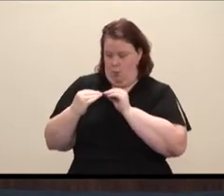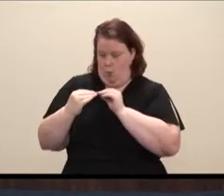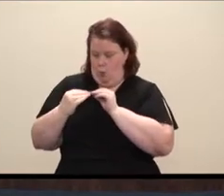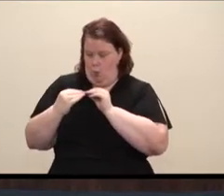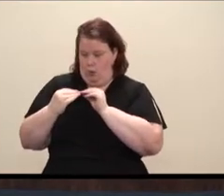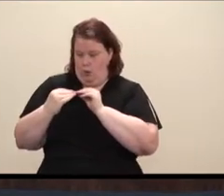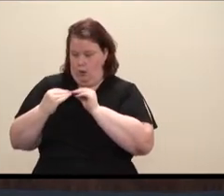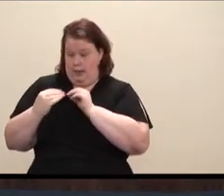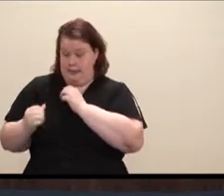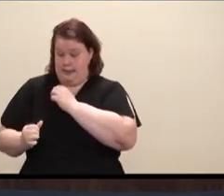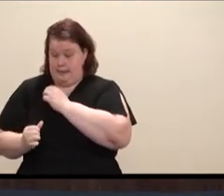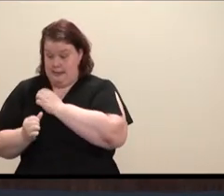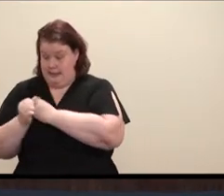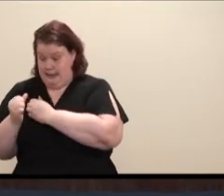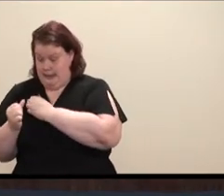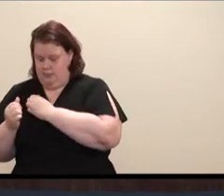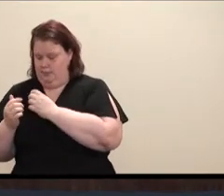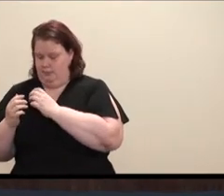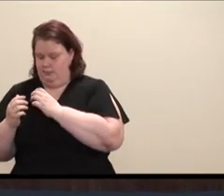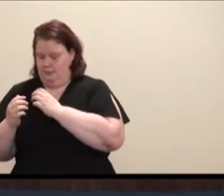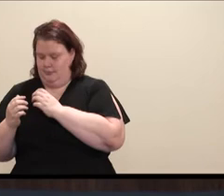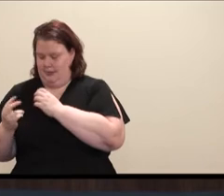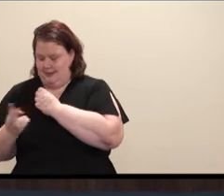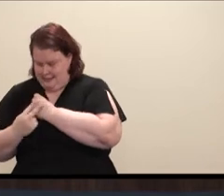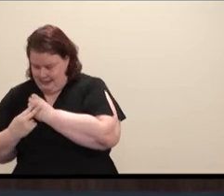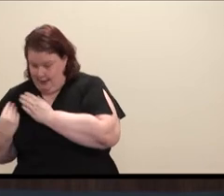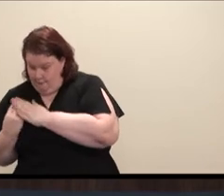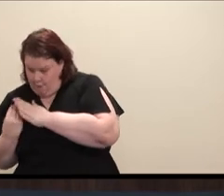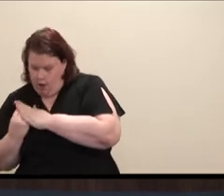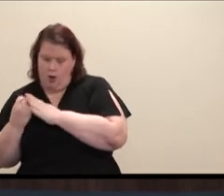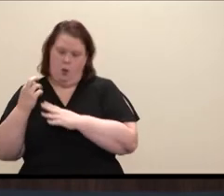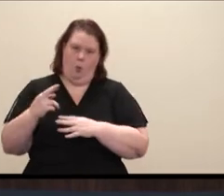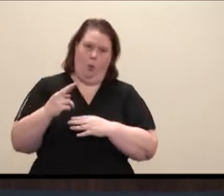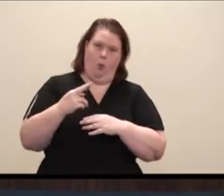little aggressive, in the middle?